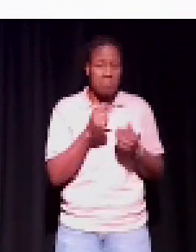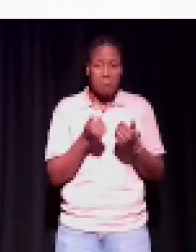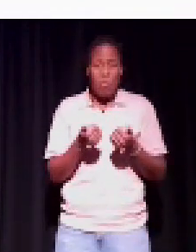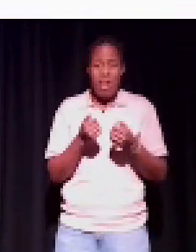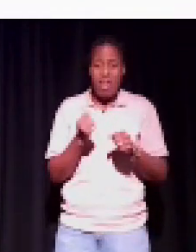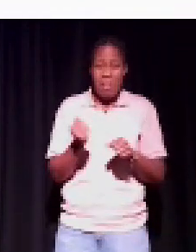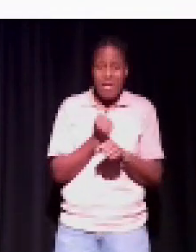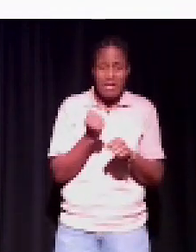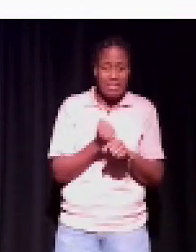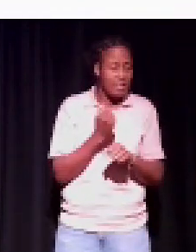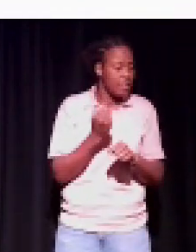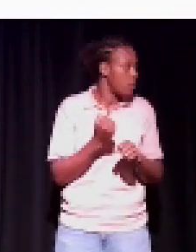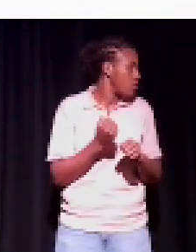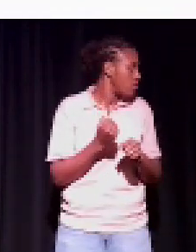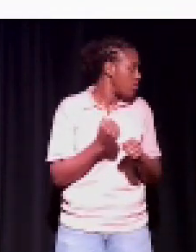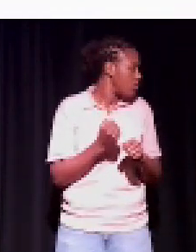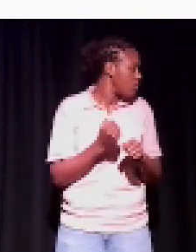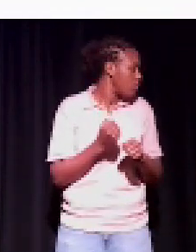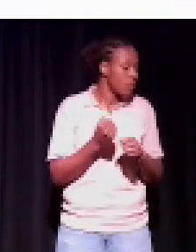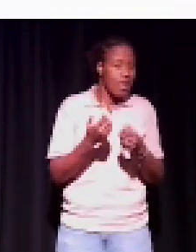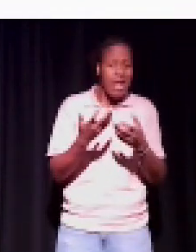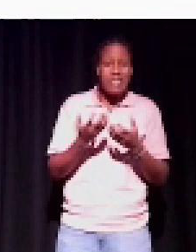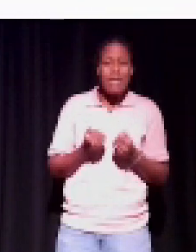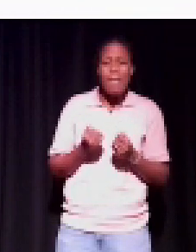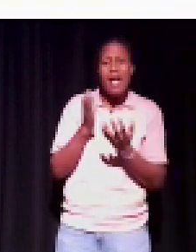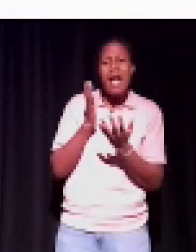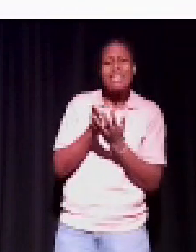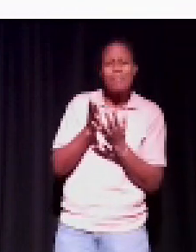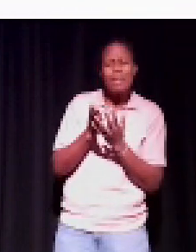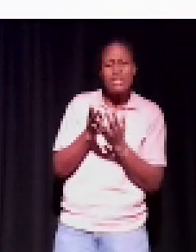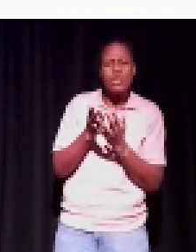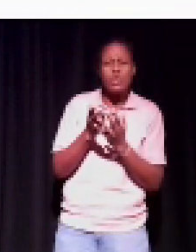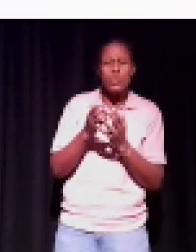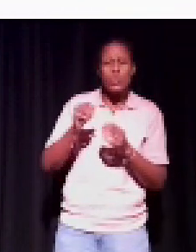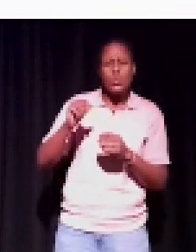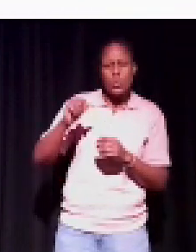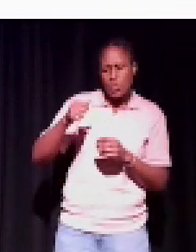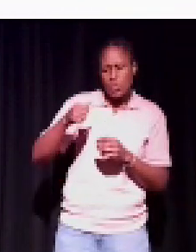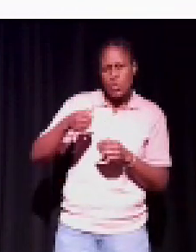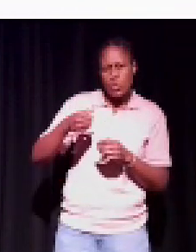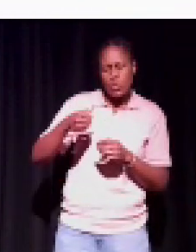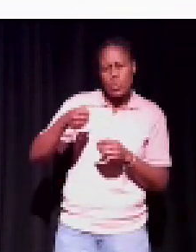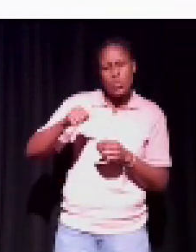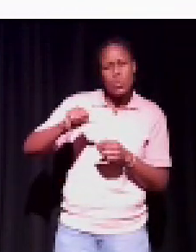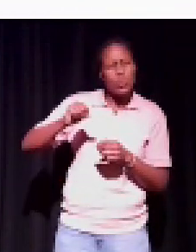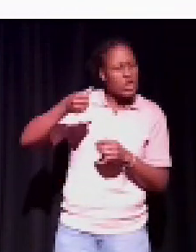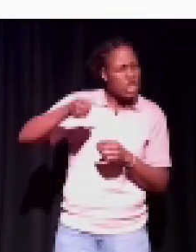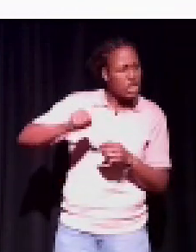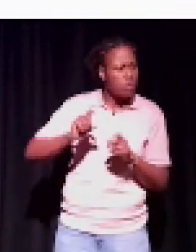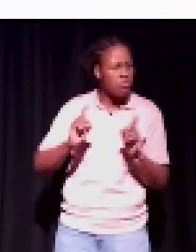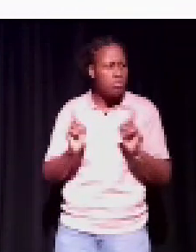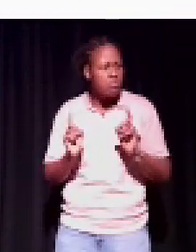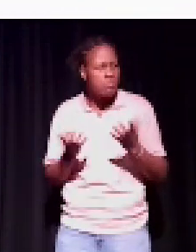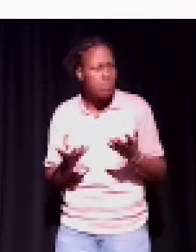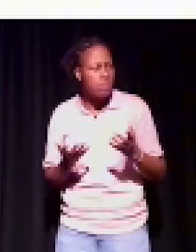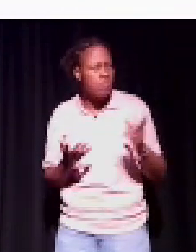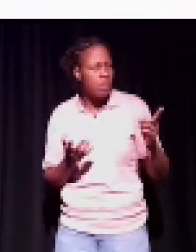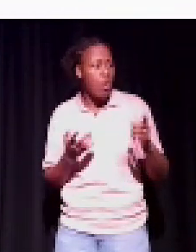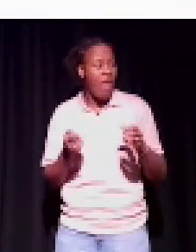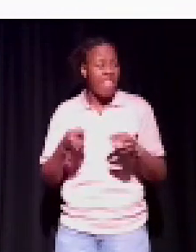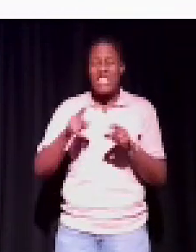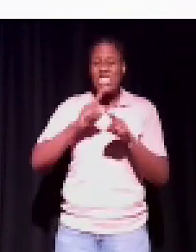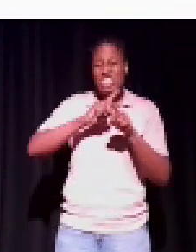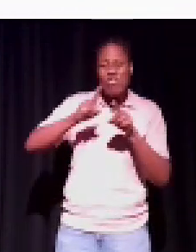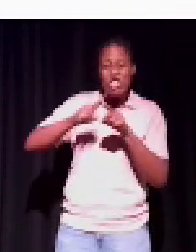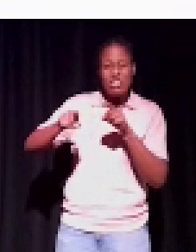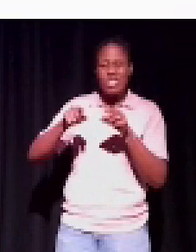It takes accessibility switches. Oh, sorry, I should probably talk about what an accessibility switch is. So these come in all shapes and forms,